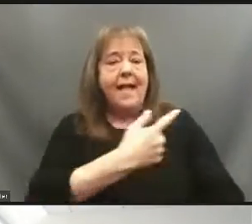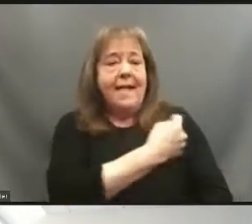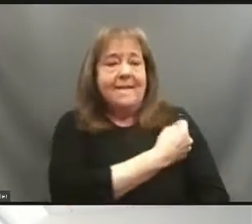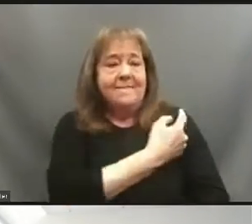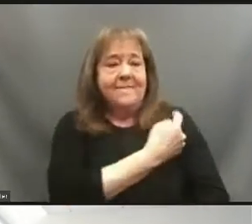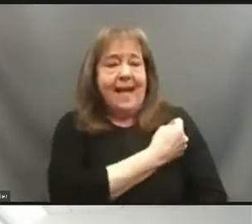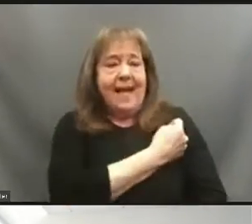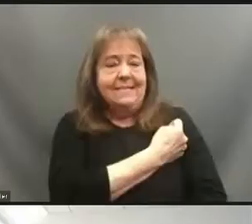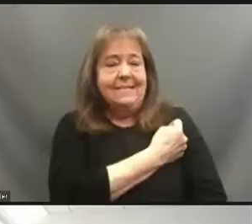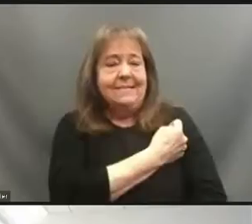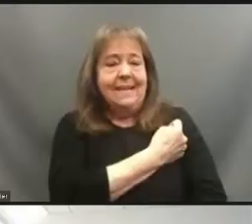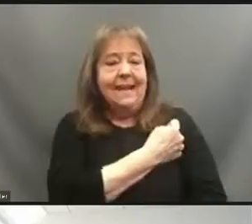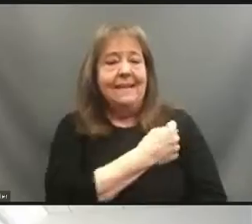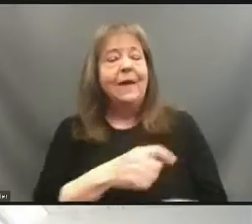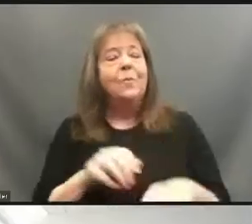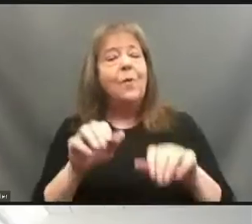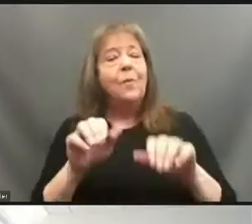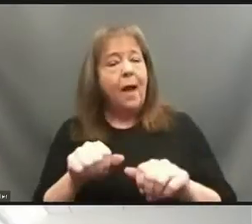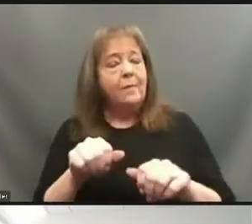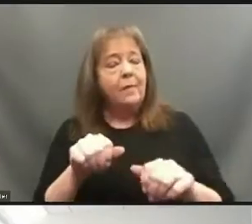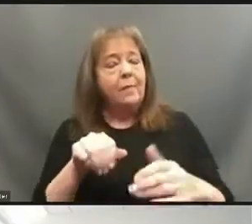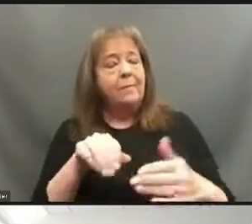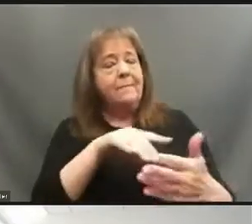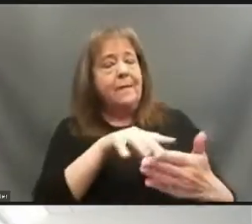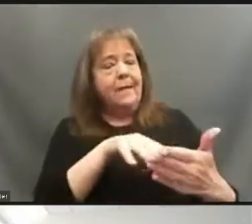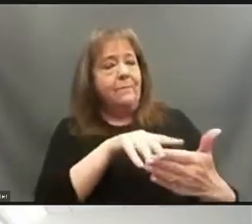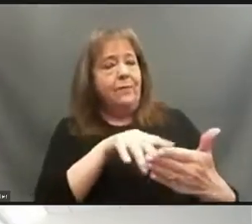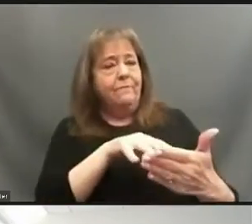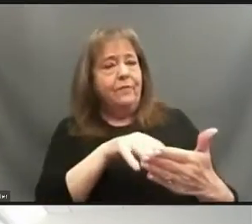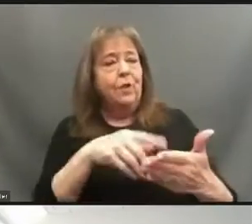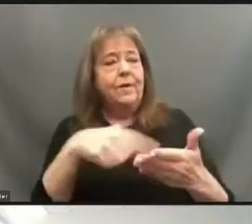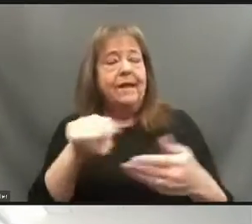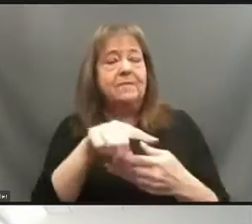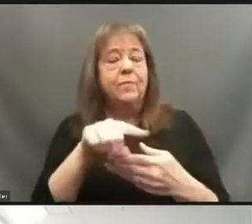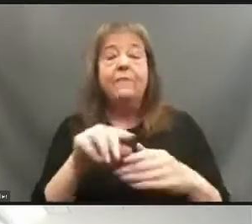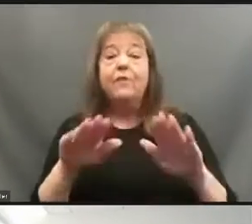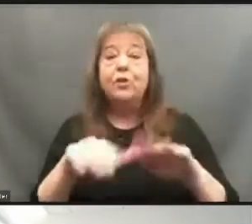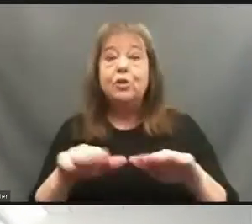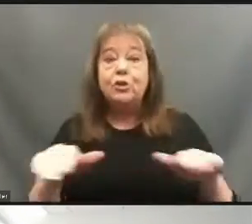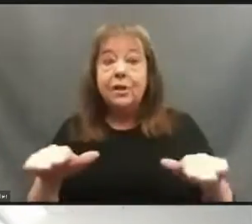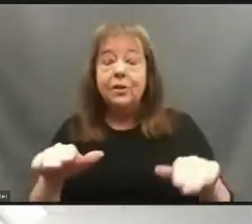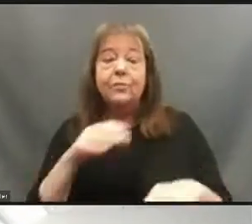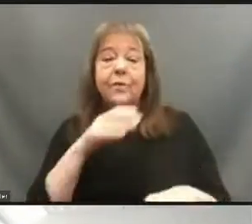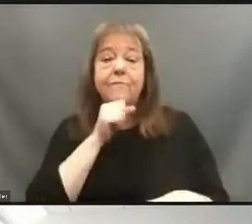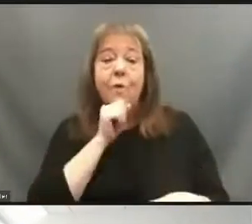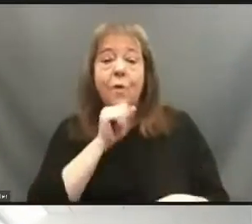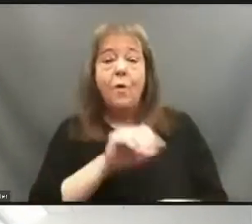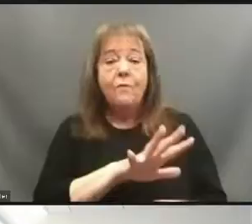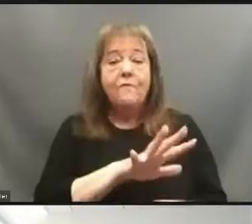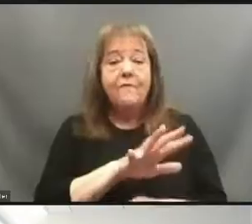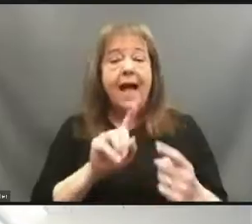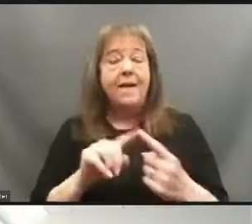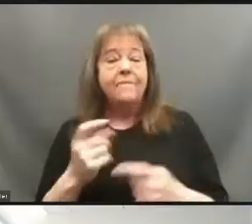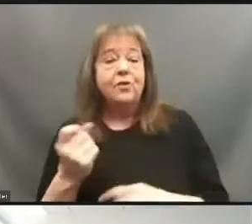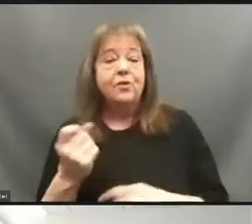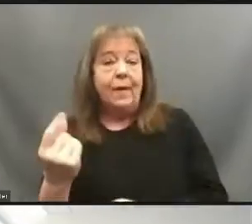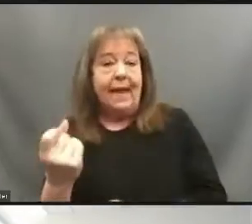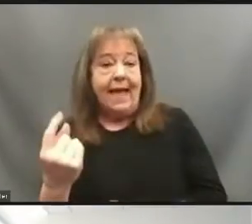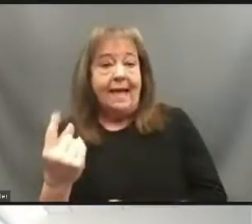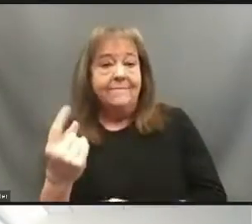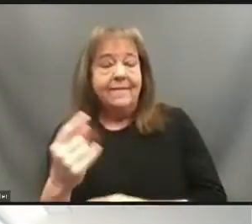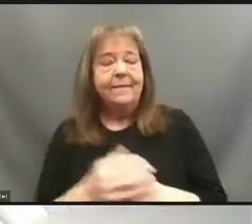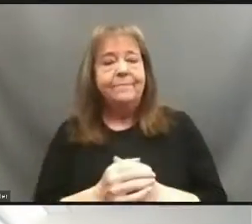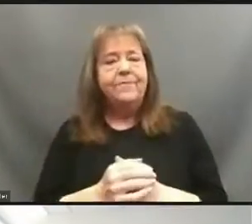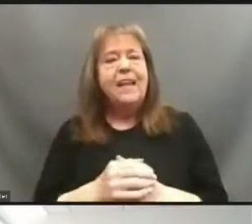will likely be reviewed next week by the FDA for children between the ages of 5 and 11. It's worth bearing